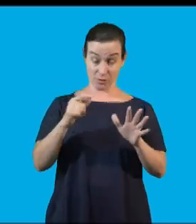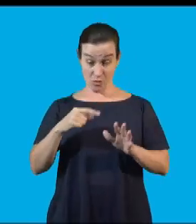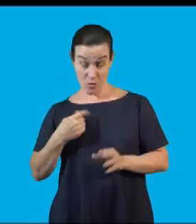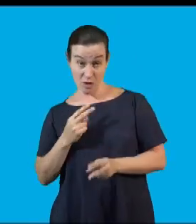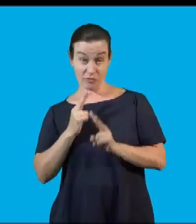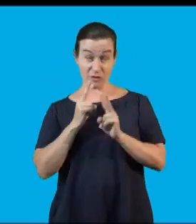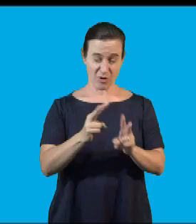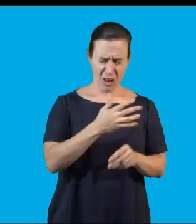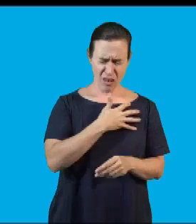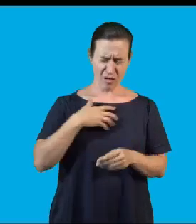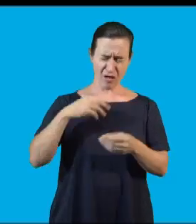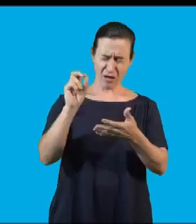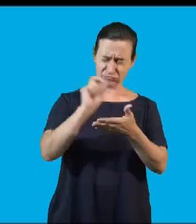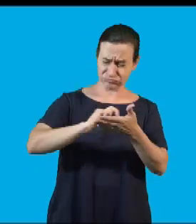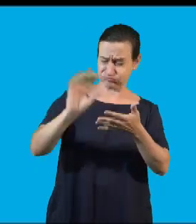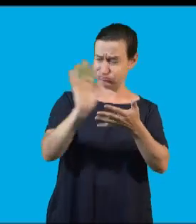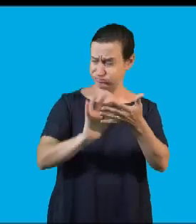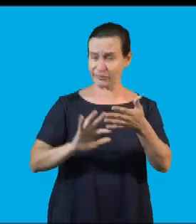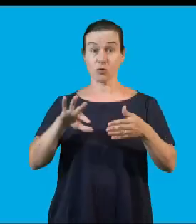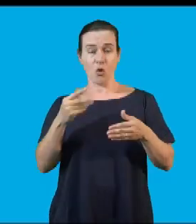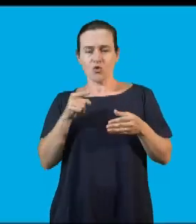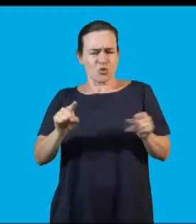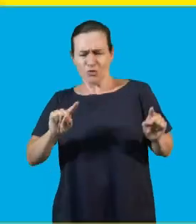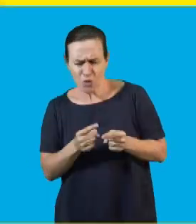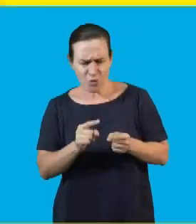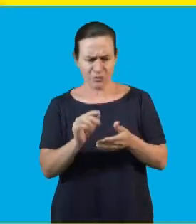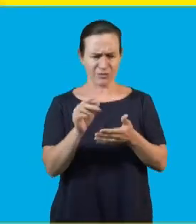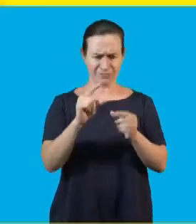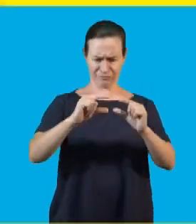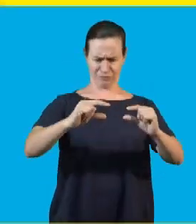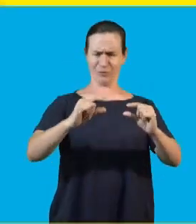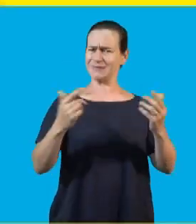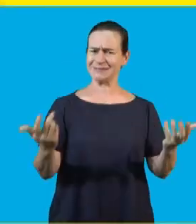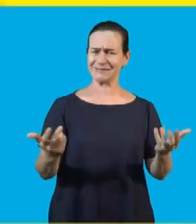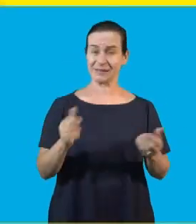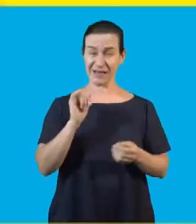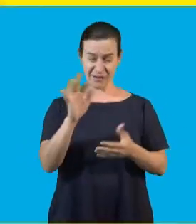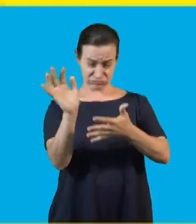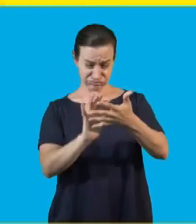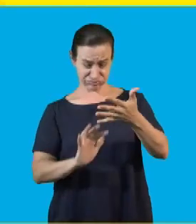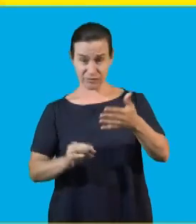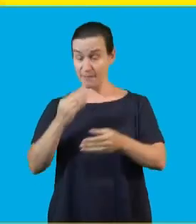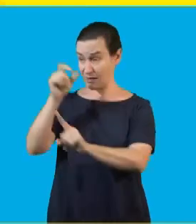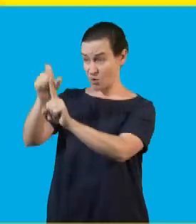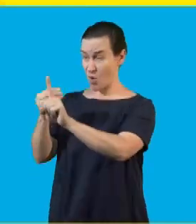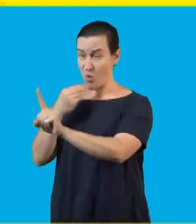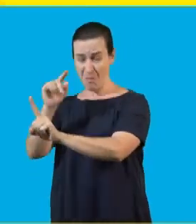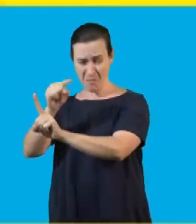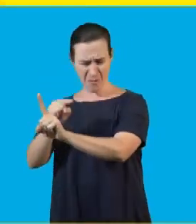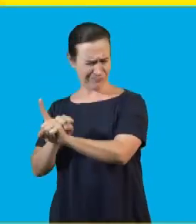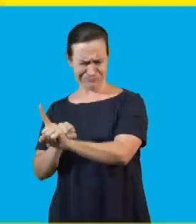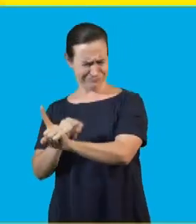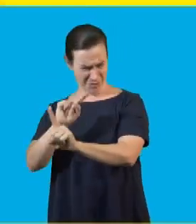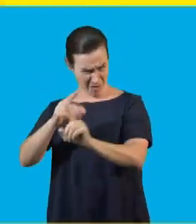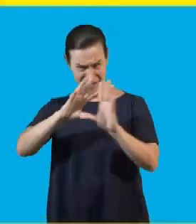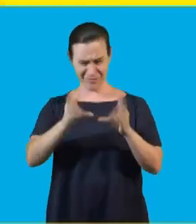is responses that are too long or too short. If your responses are too long, the marker will simply not read it. If it's